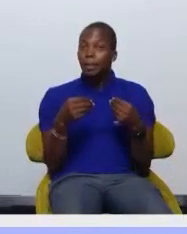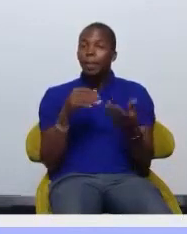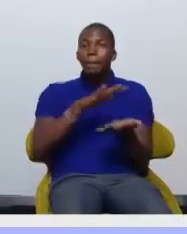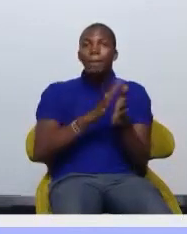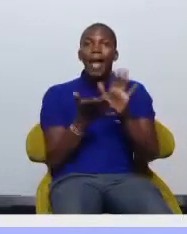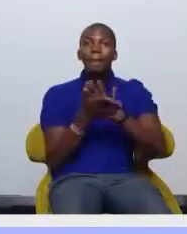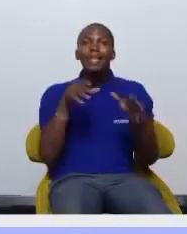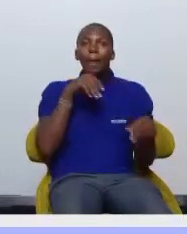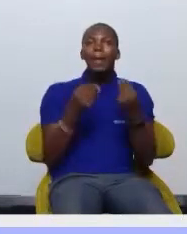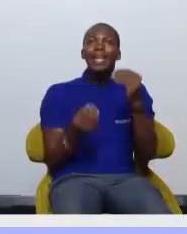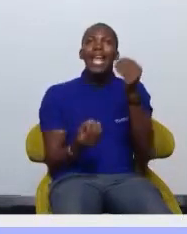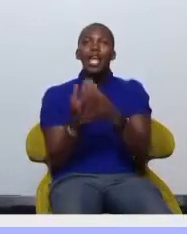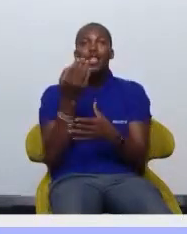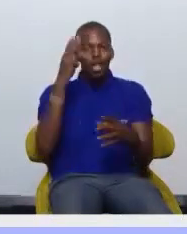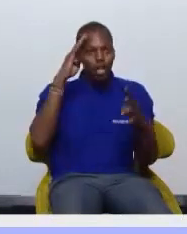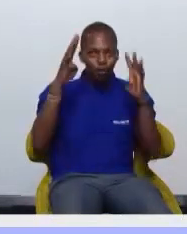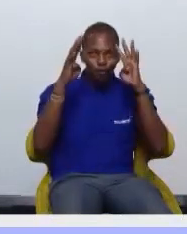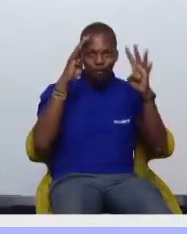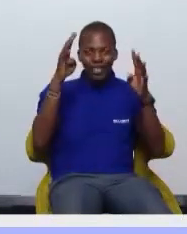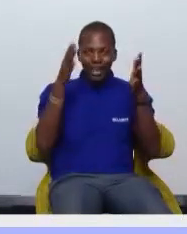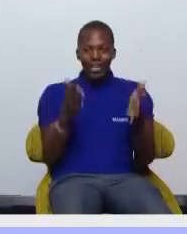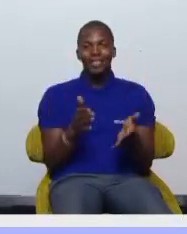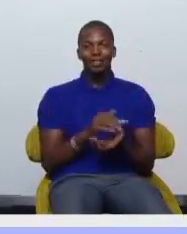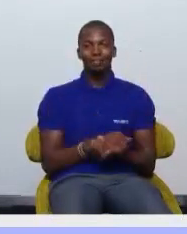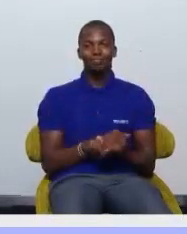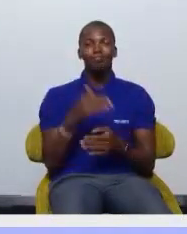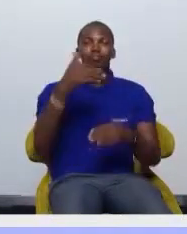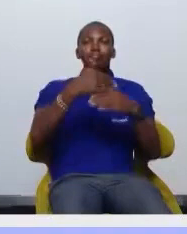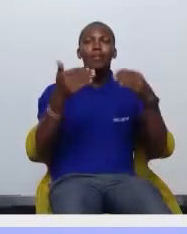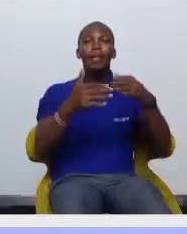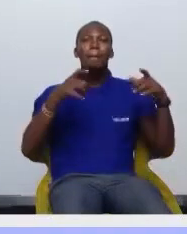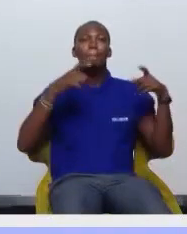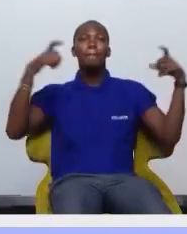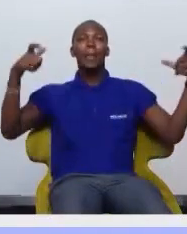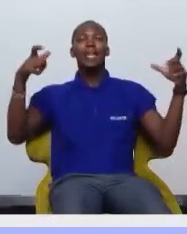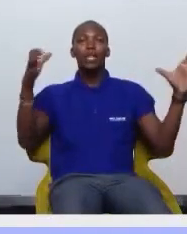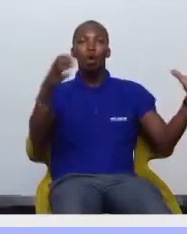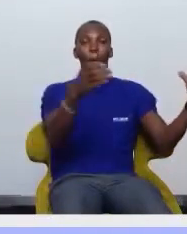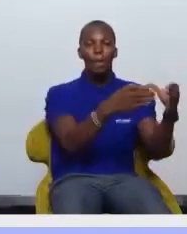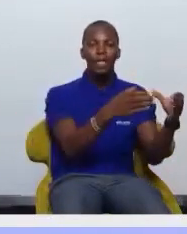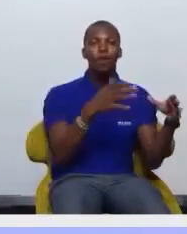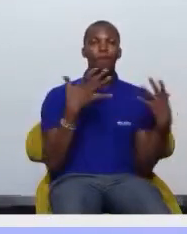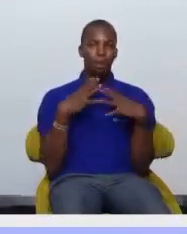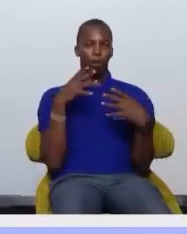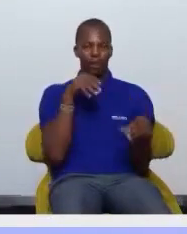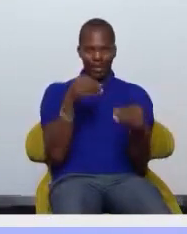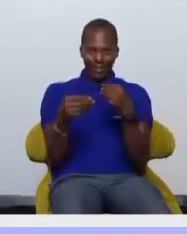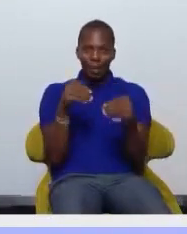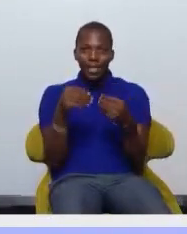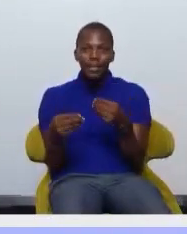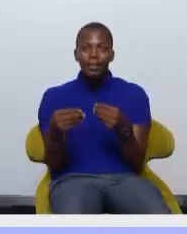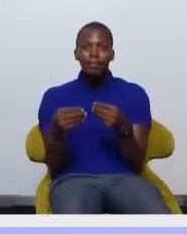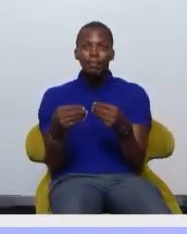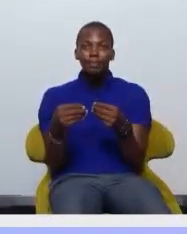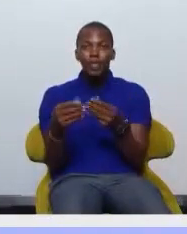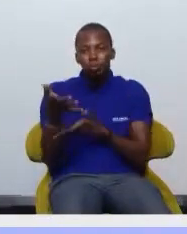disability innovators, and to build the largest community of persons with disabilities